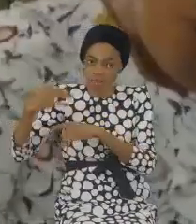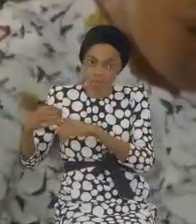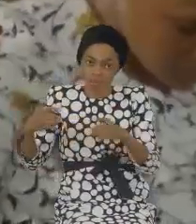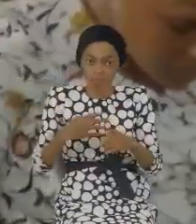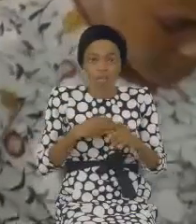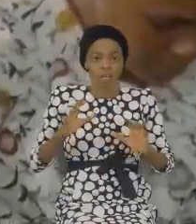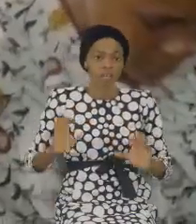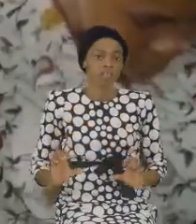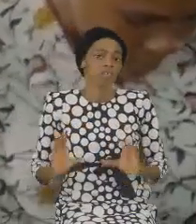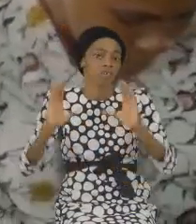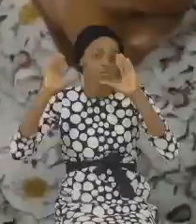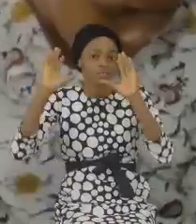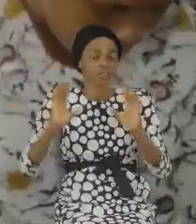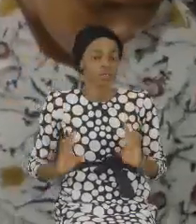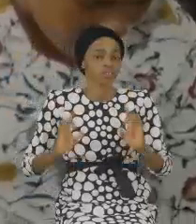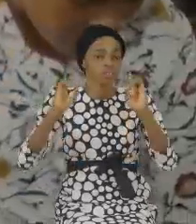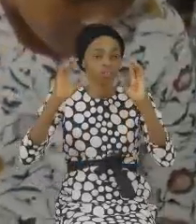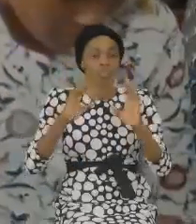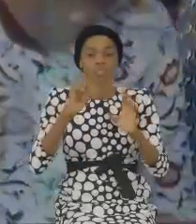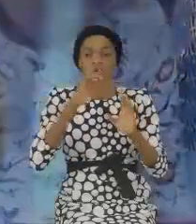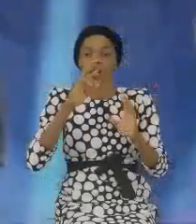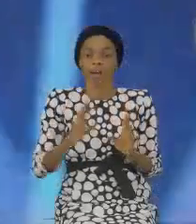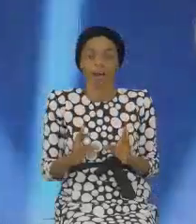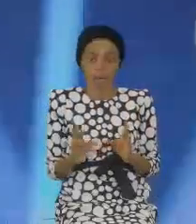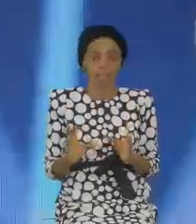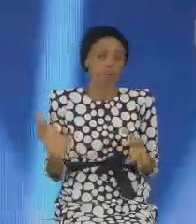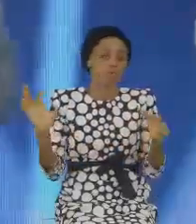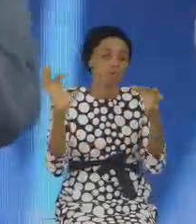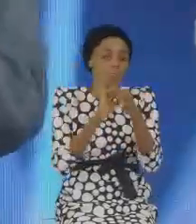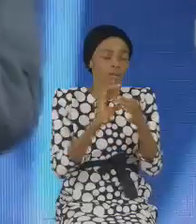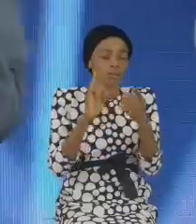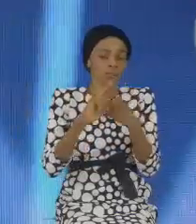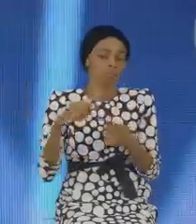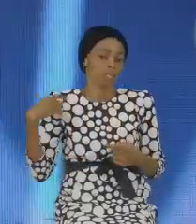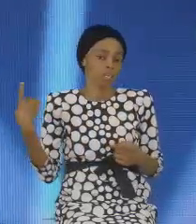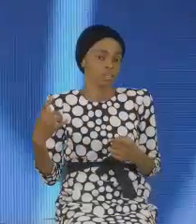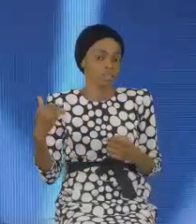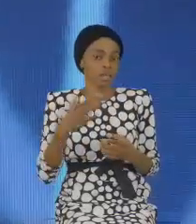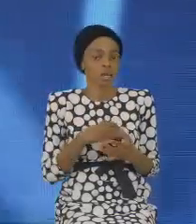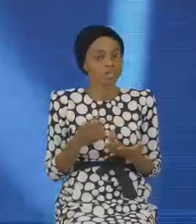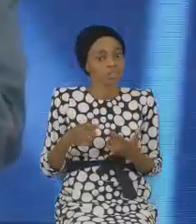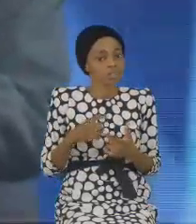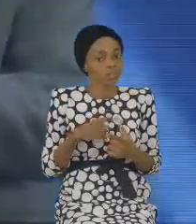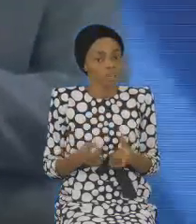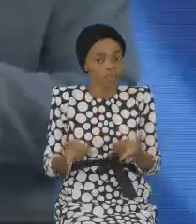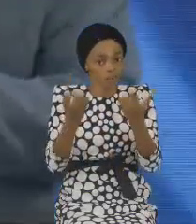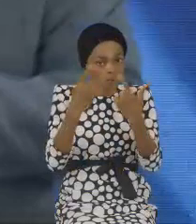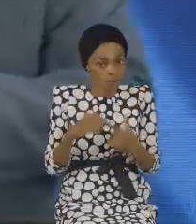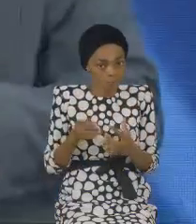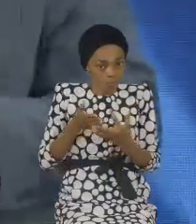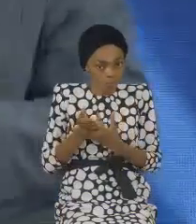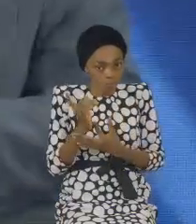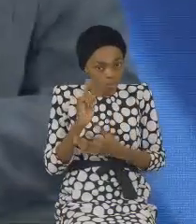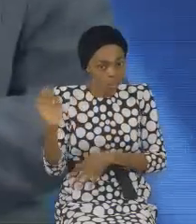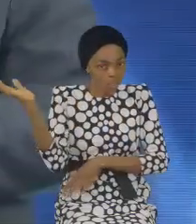consecration commitment they are bound to the eternal. Then comes in the wilderness journey,